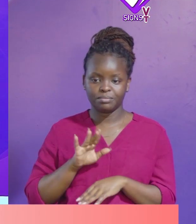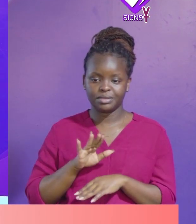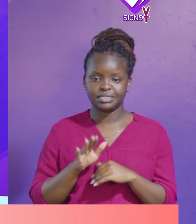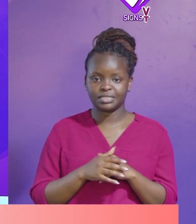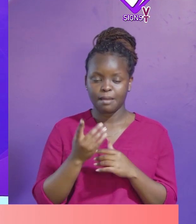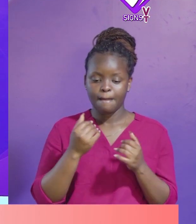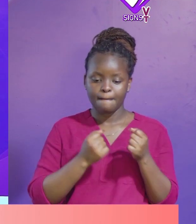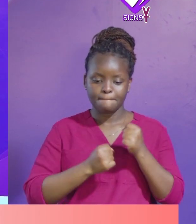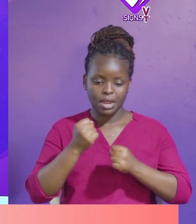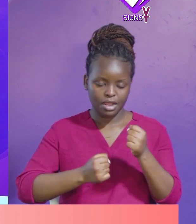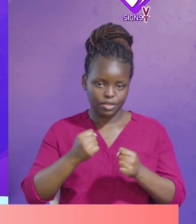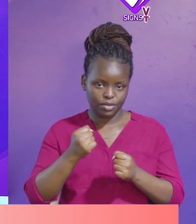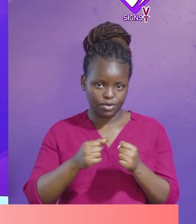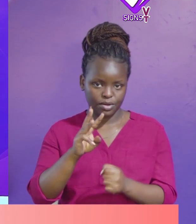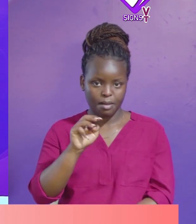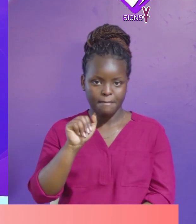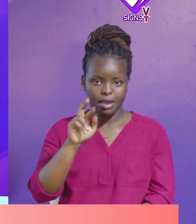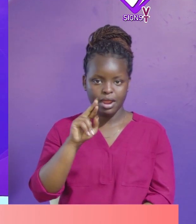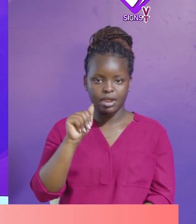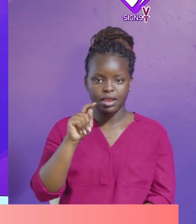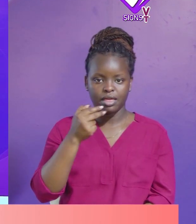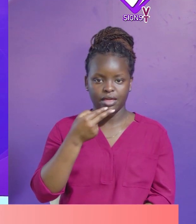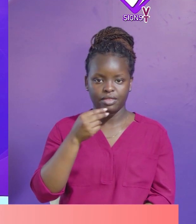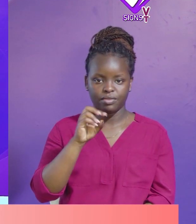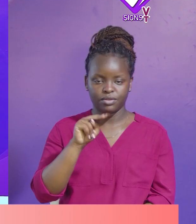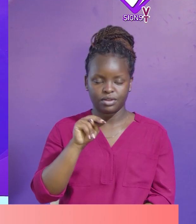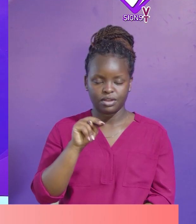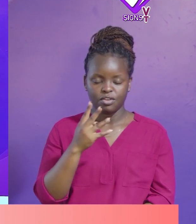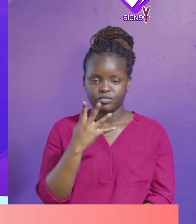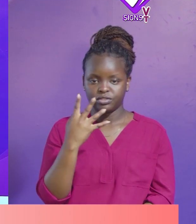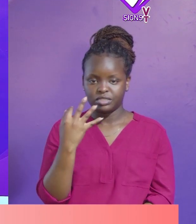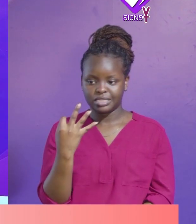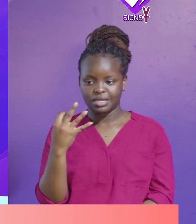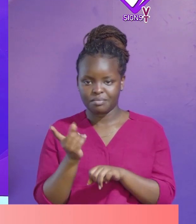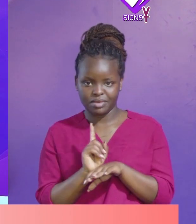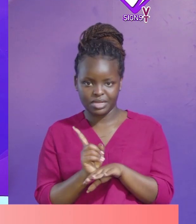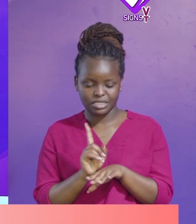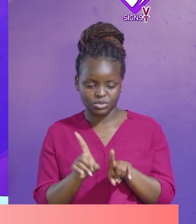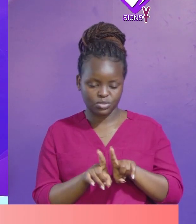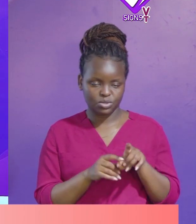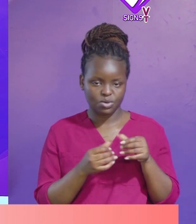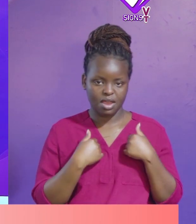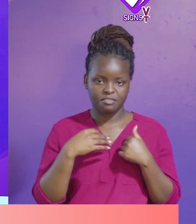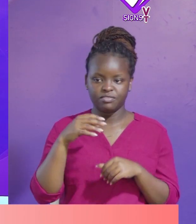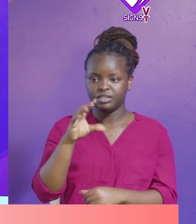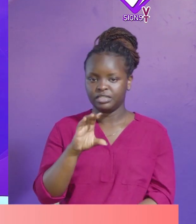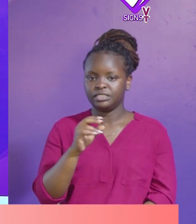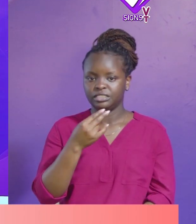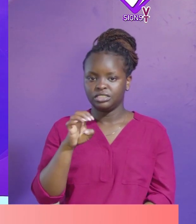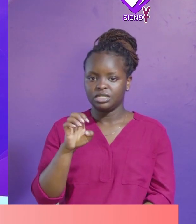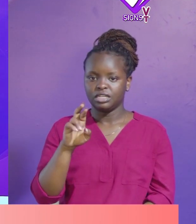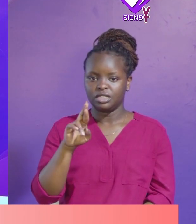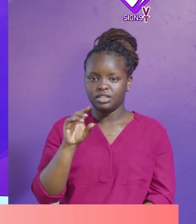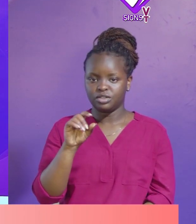2 hours, 24 minutes and 43 seconds. We had also Faith Cherotich, who finished